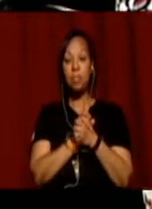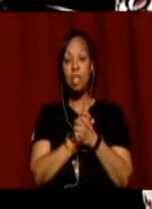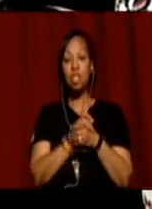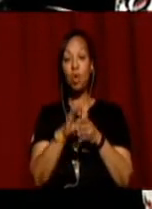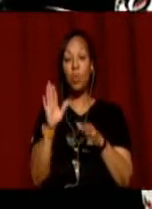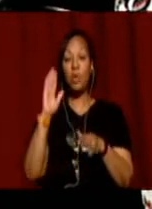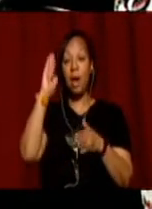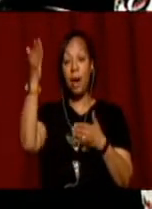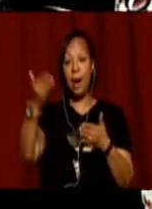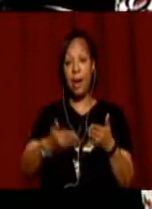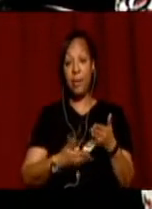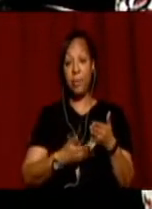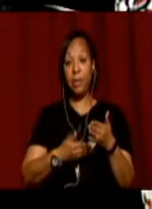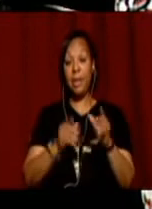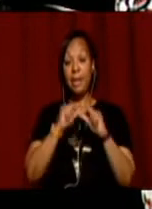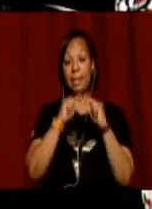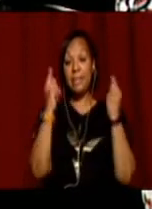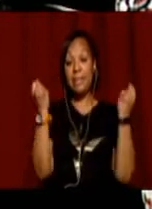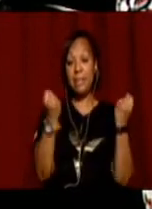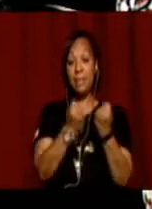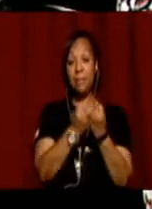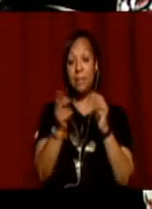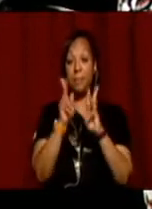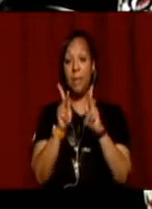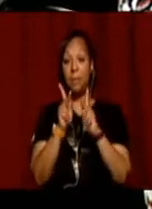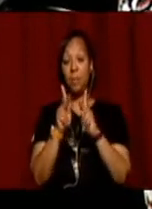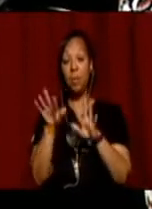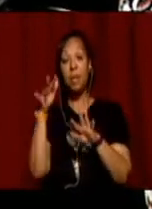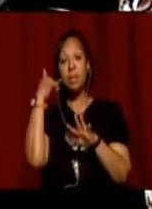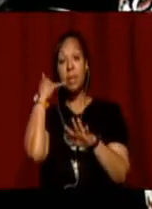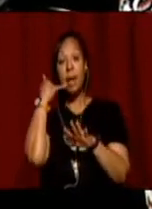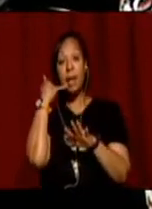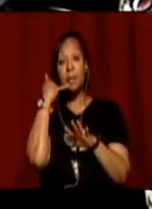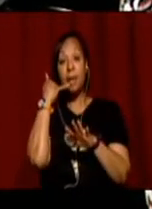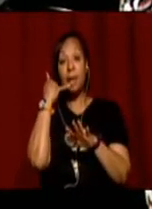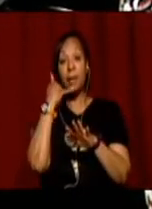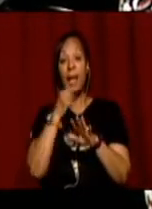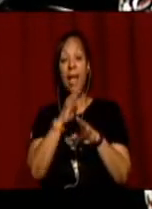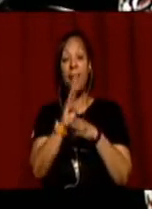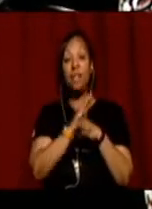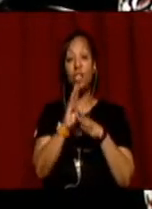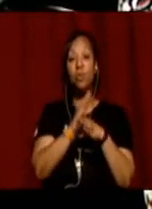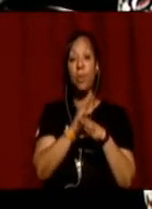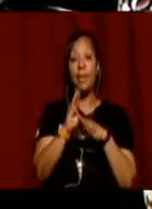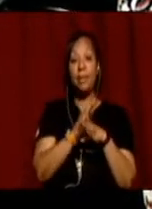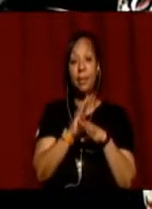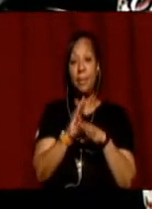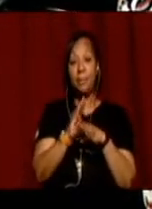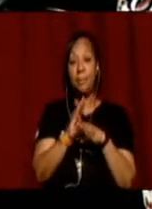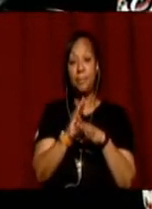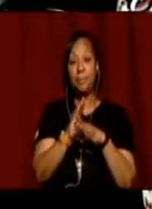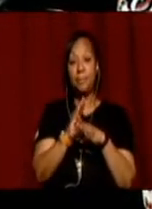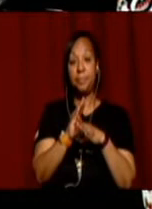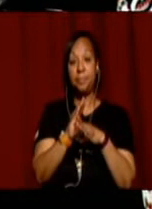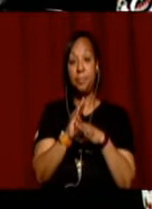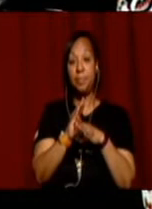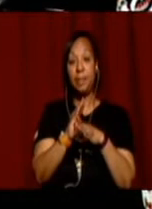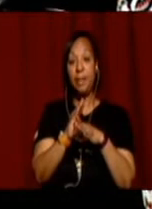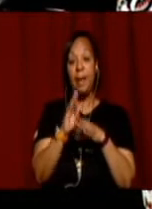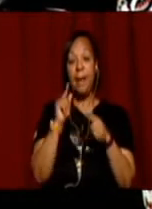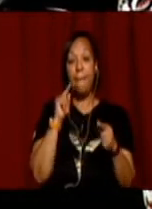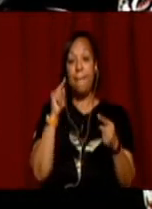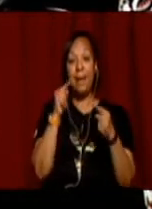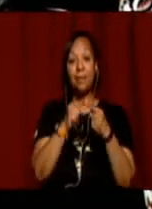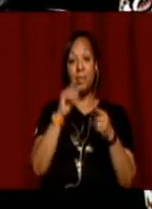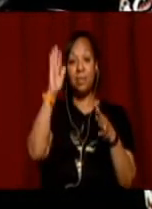managers, then we're going to hire teams, contact tracers, and then train them, right? And hopefully by the time